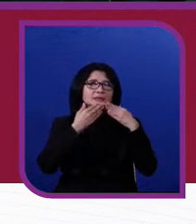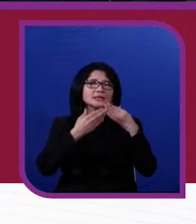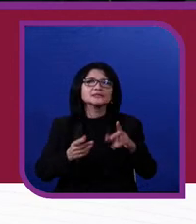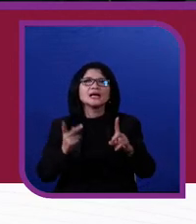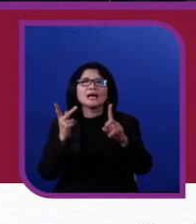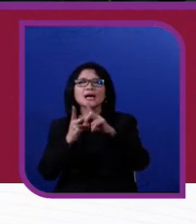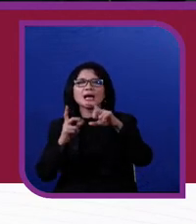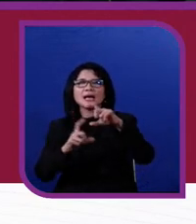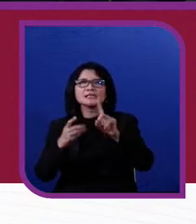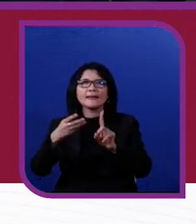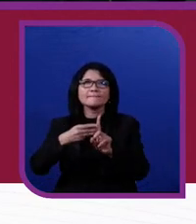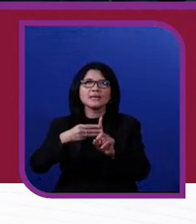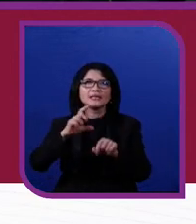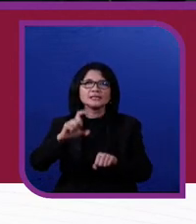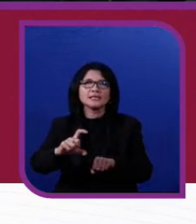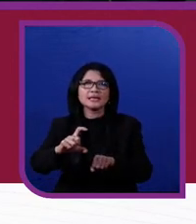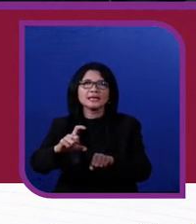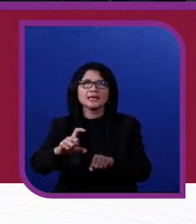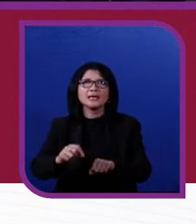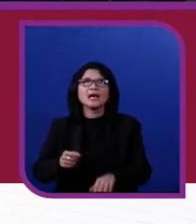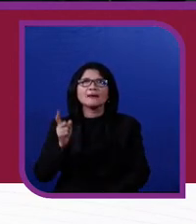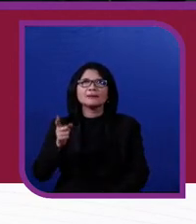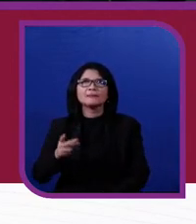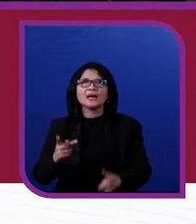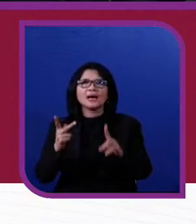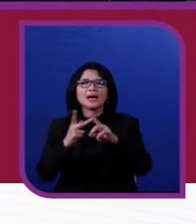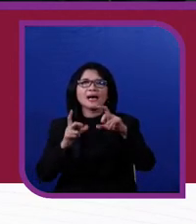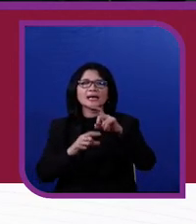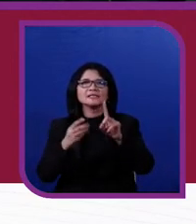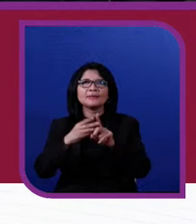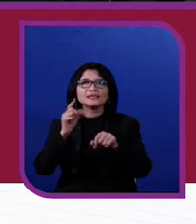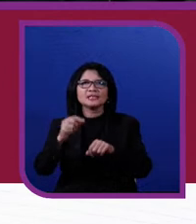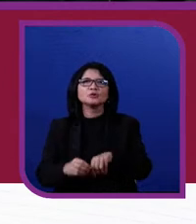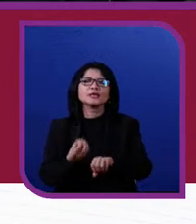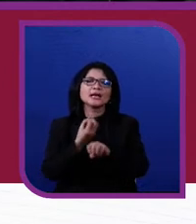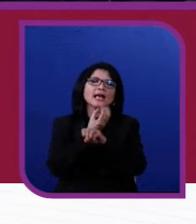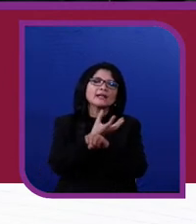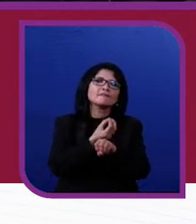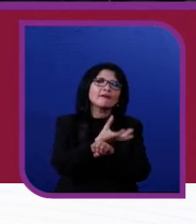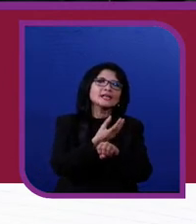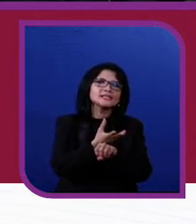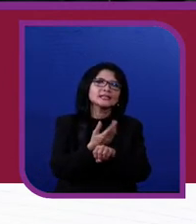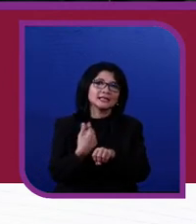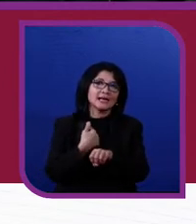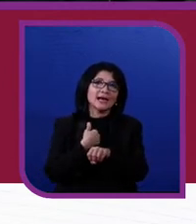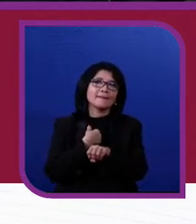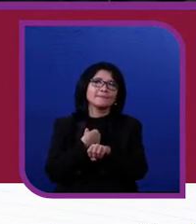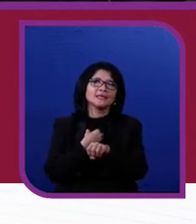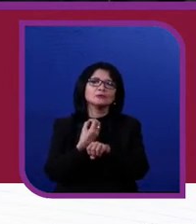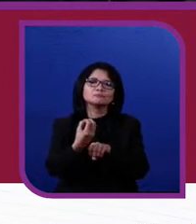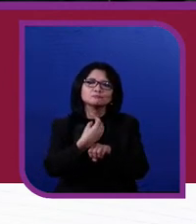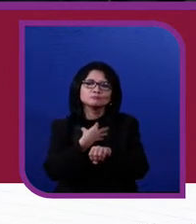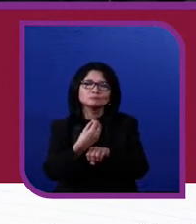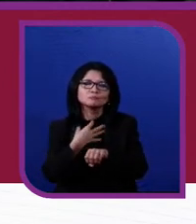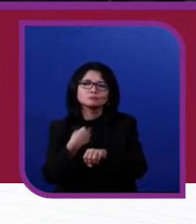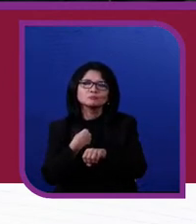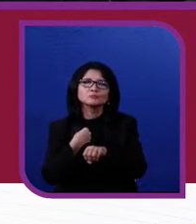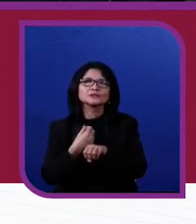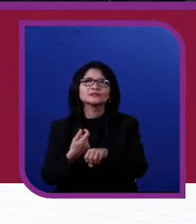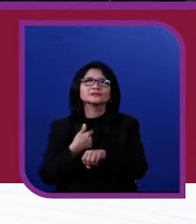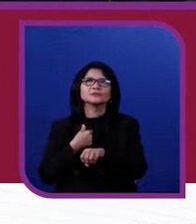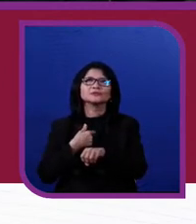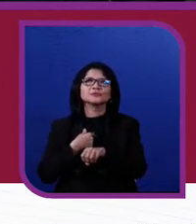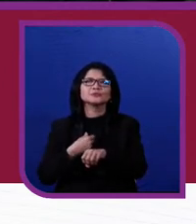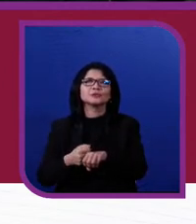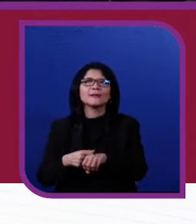the green Advisor out tim ane preparing iswing Green suku